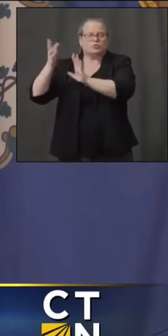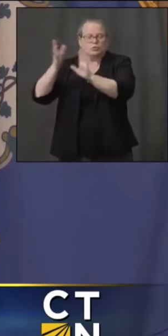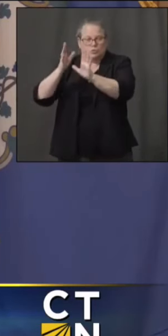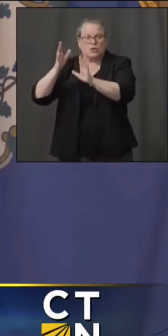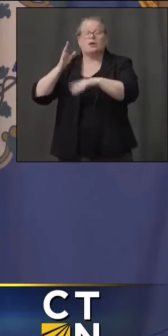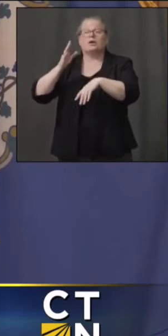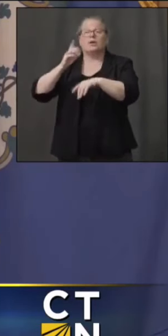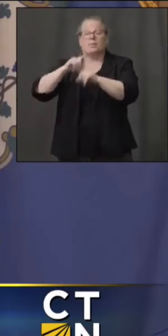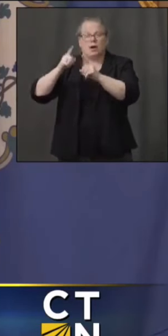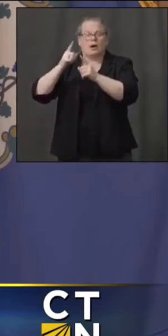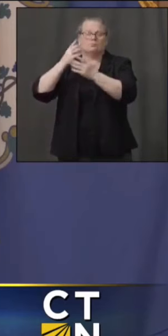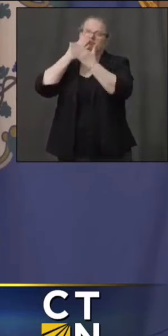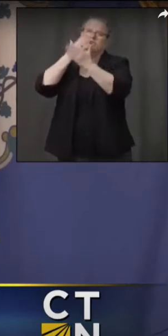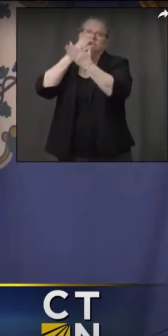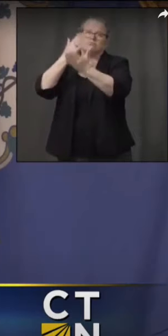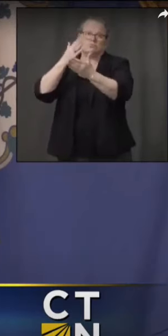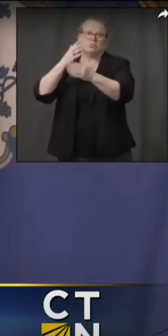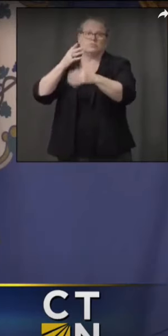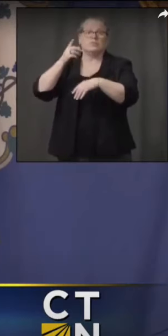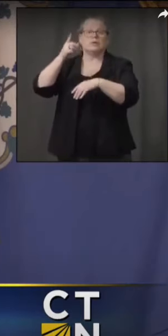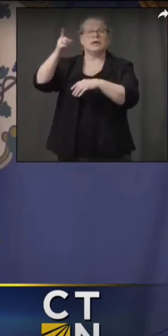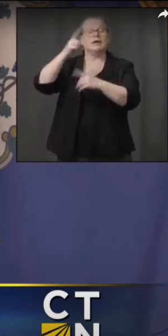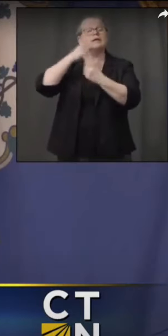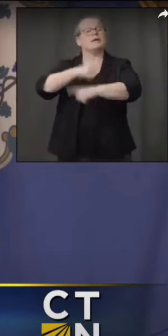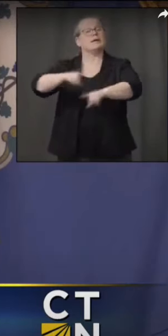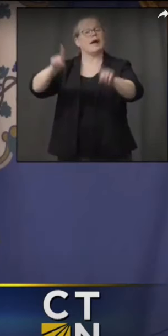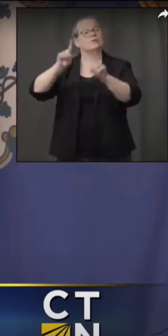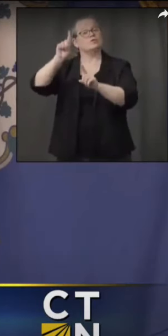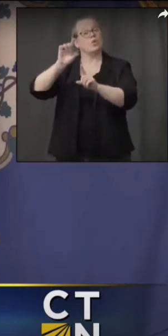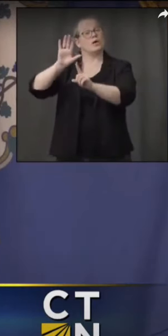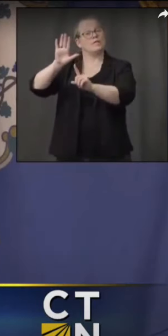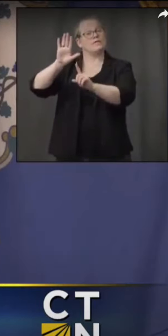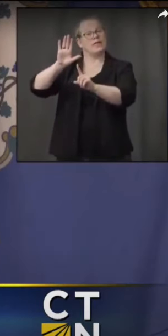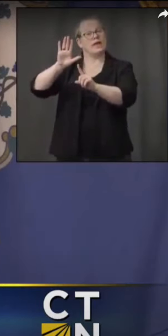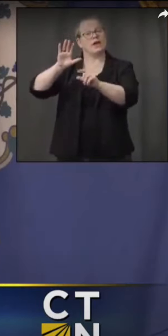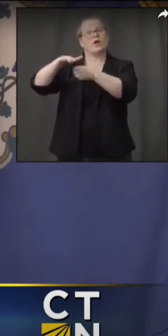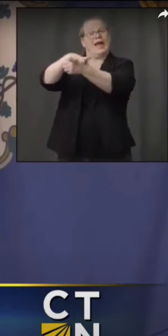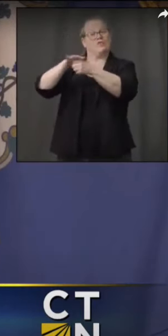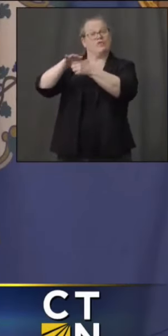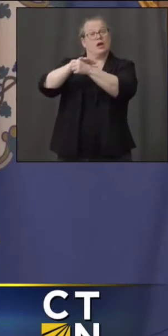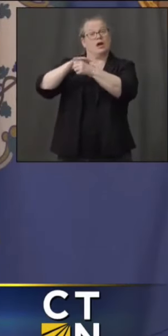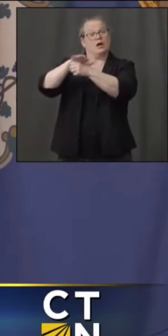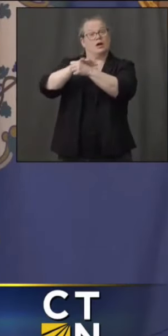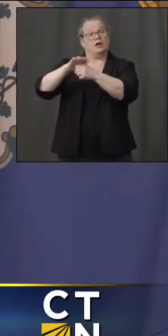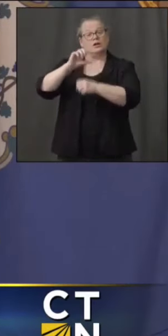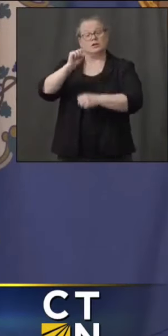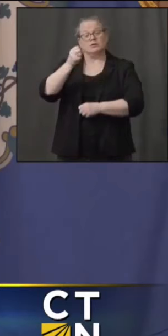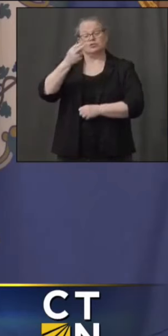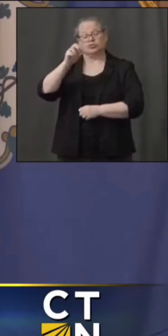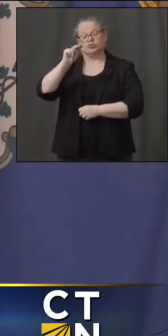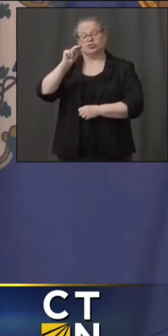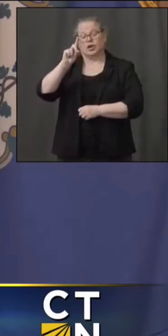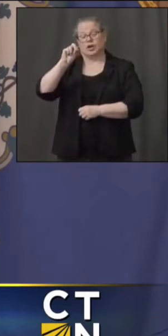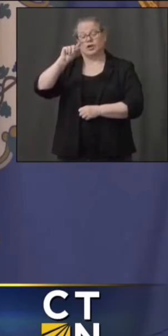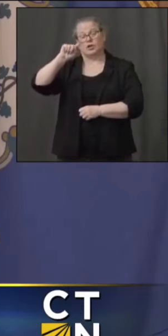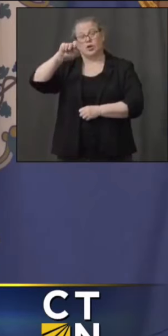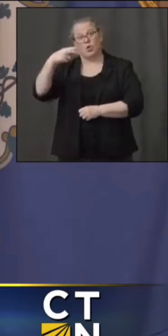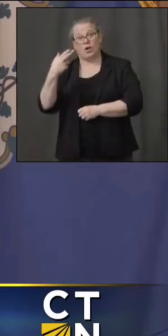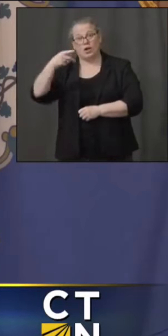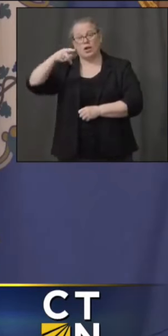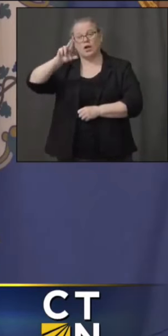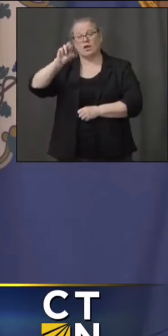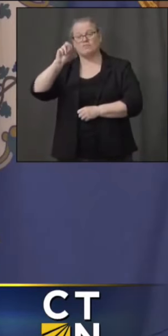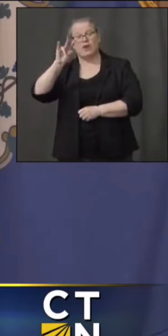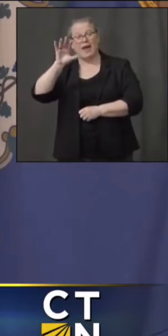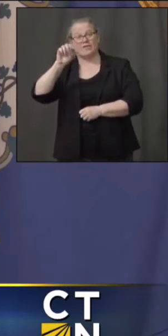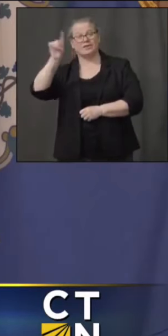that Shandong province wanted to say thank you and give us additional N95 and surgical